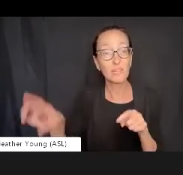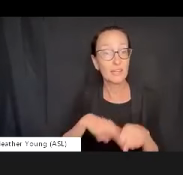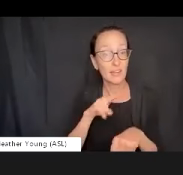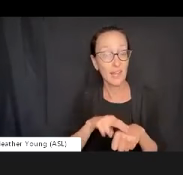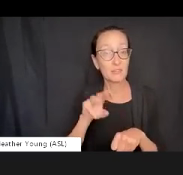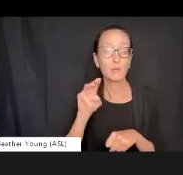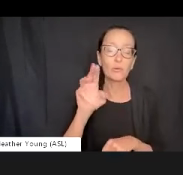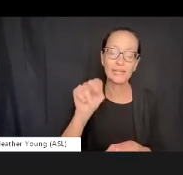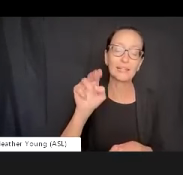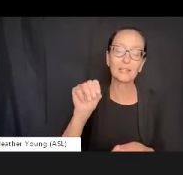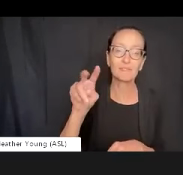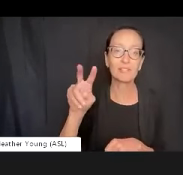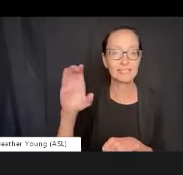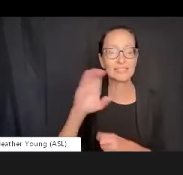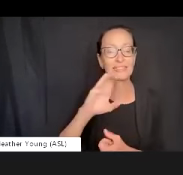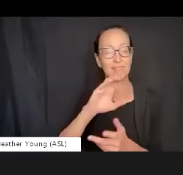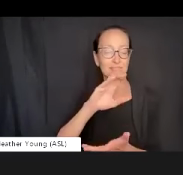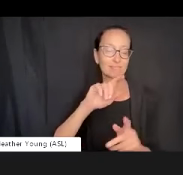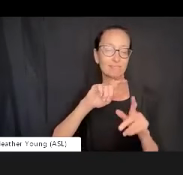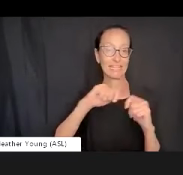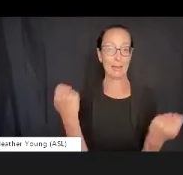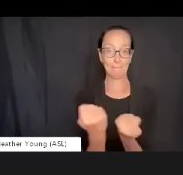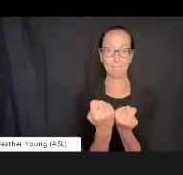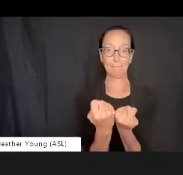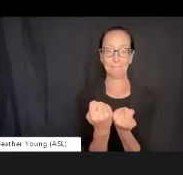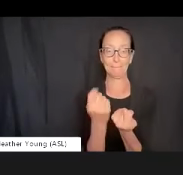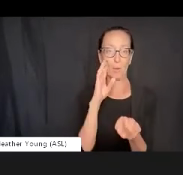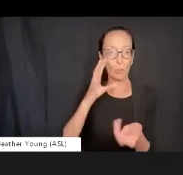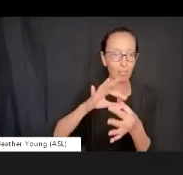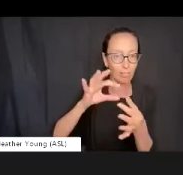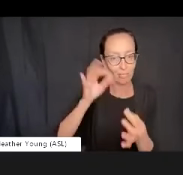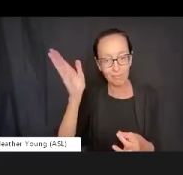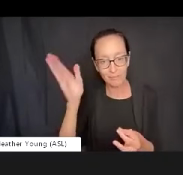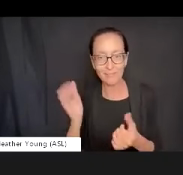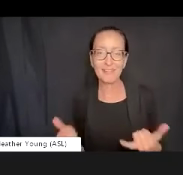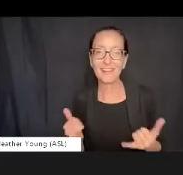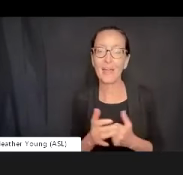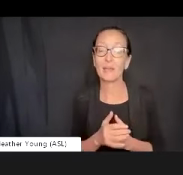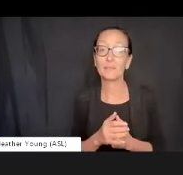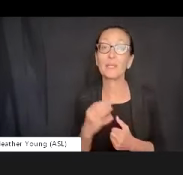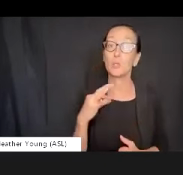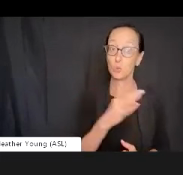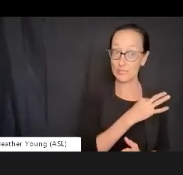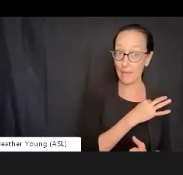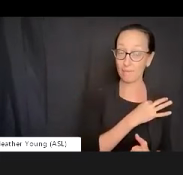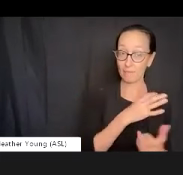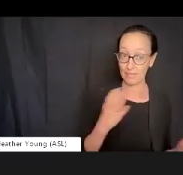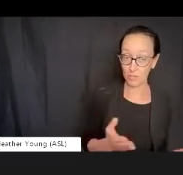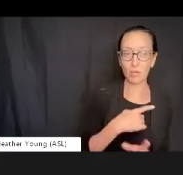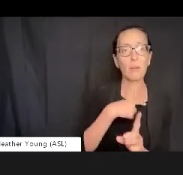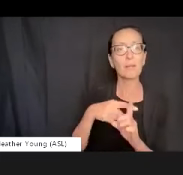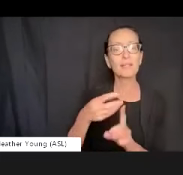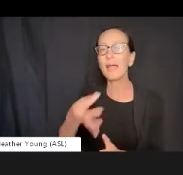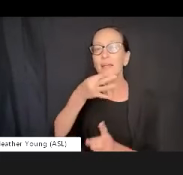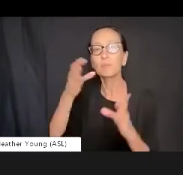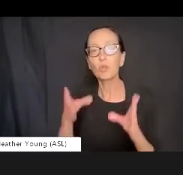Violence Center team. So I'm super excited about that. So we'll have our staff, and we also have an expert consultant who's going to be joining